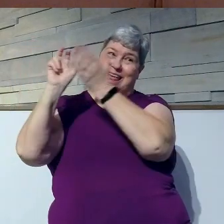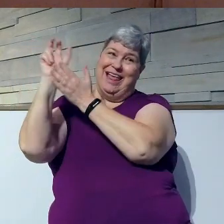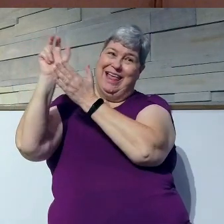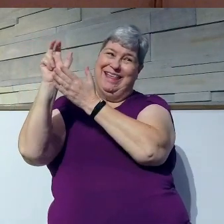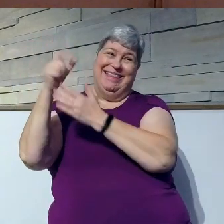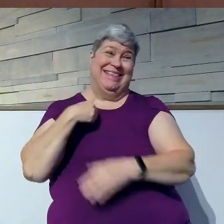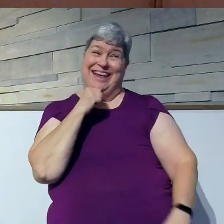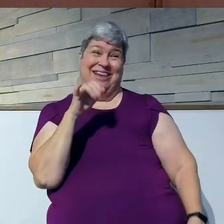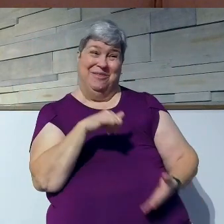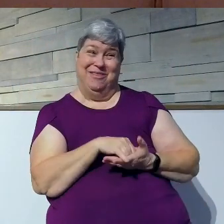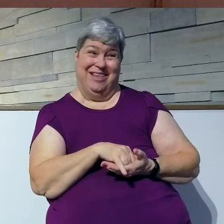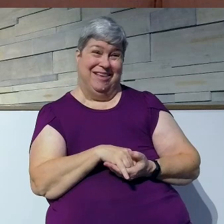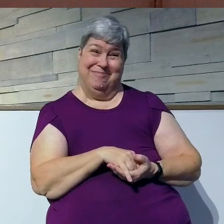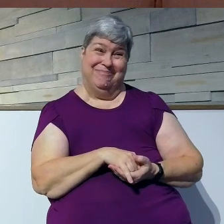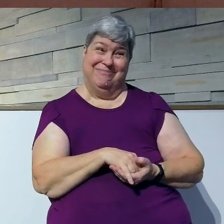I didn't do that.